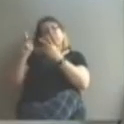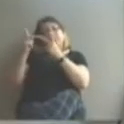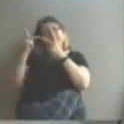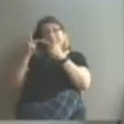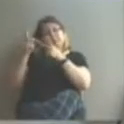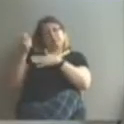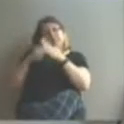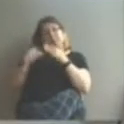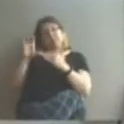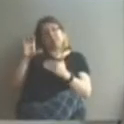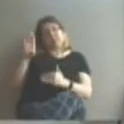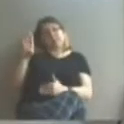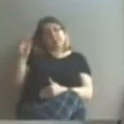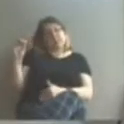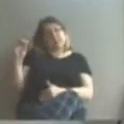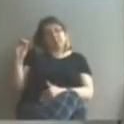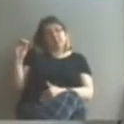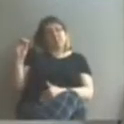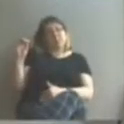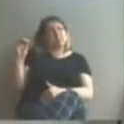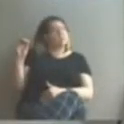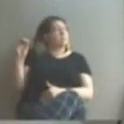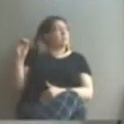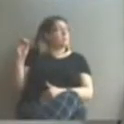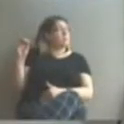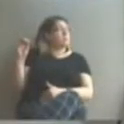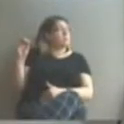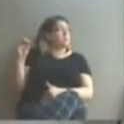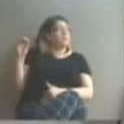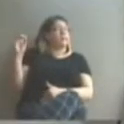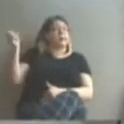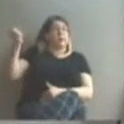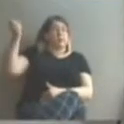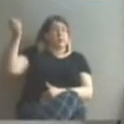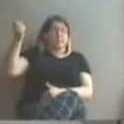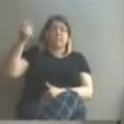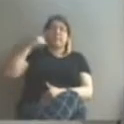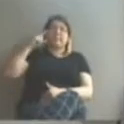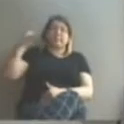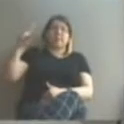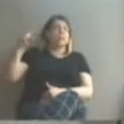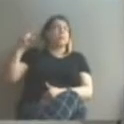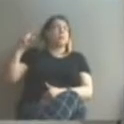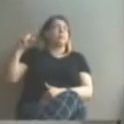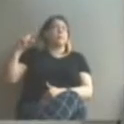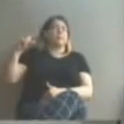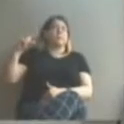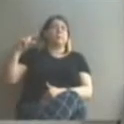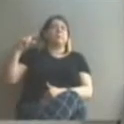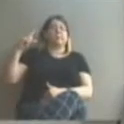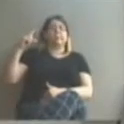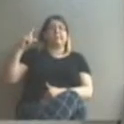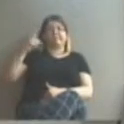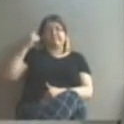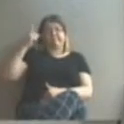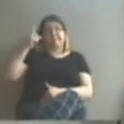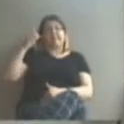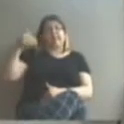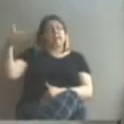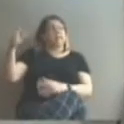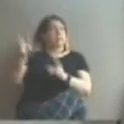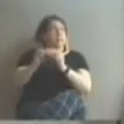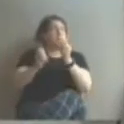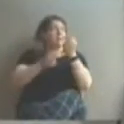under the CBO's office and for which has been pulled for further consideration for our next meeting. All those in favor?